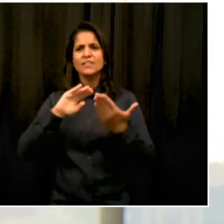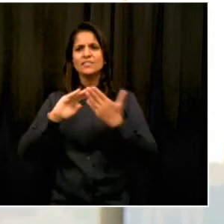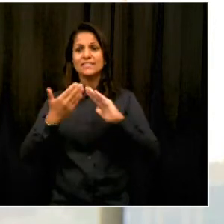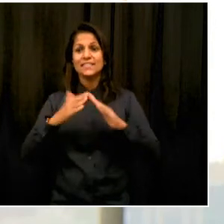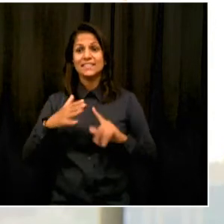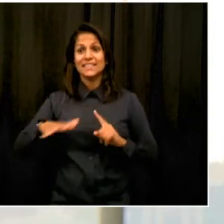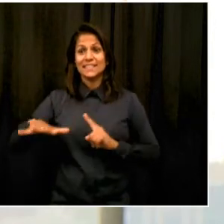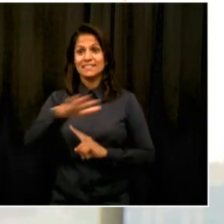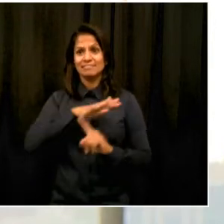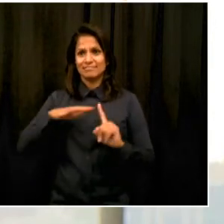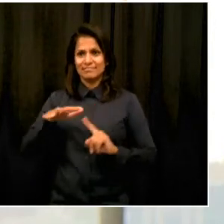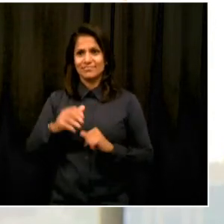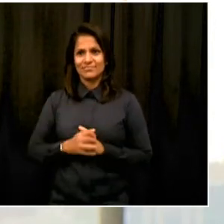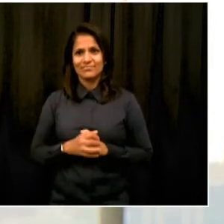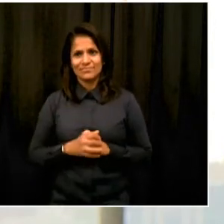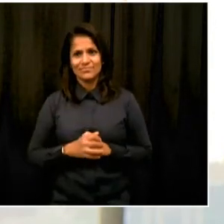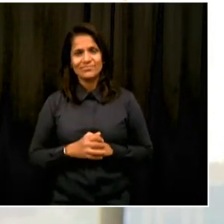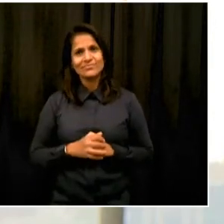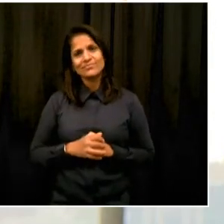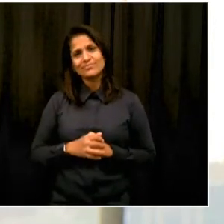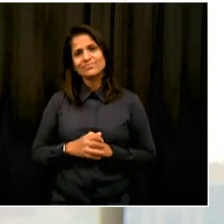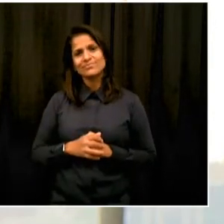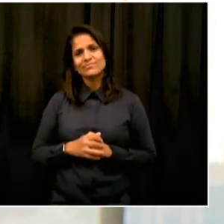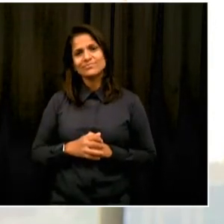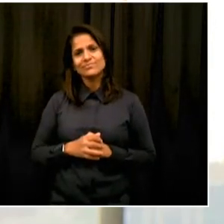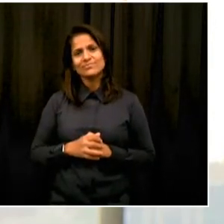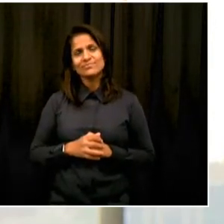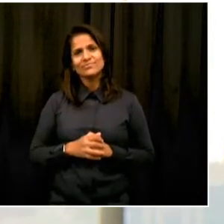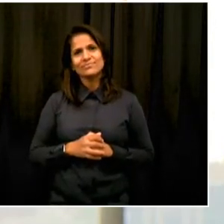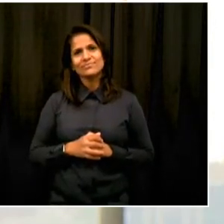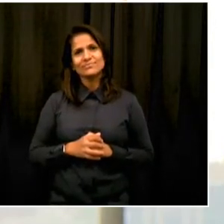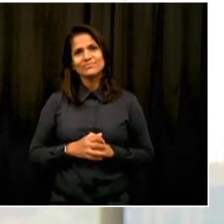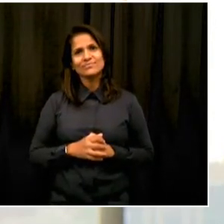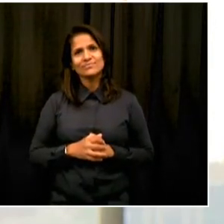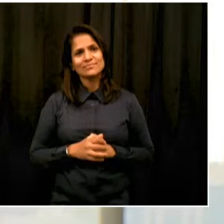The sheer resolve and discipline,